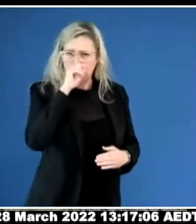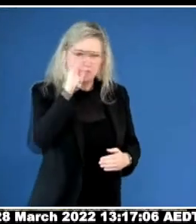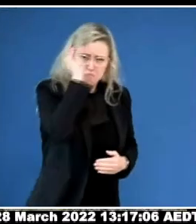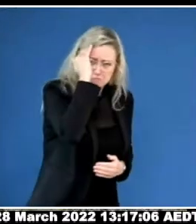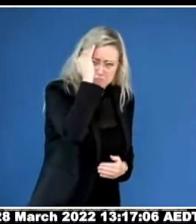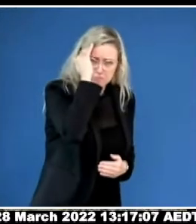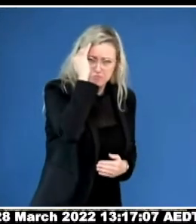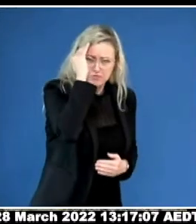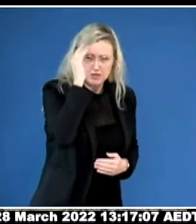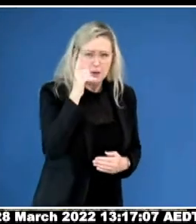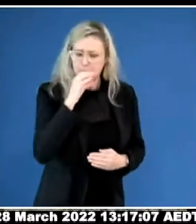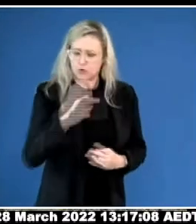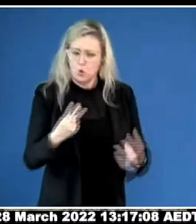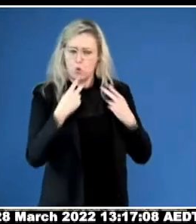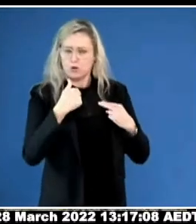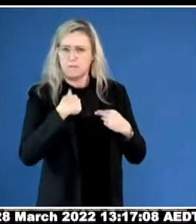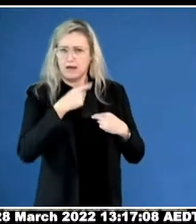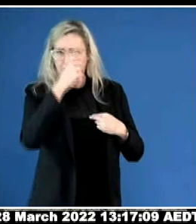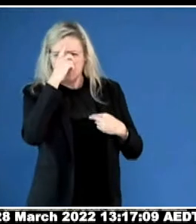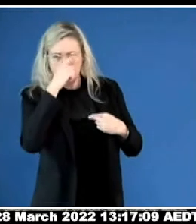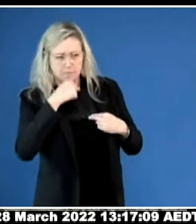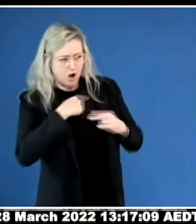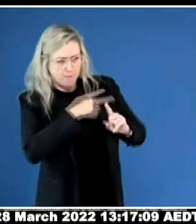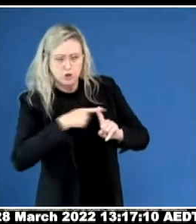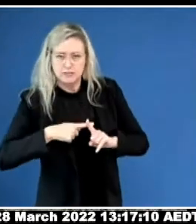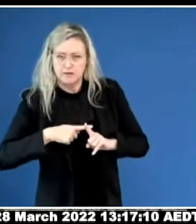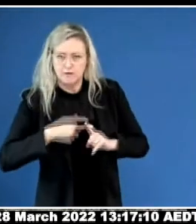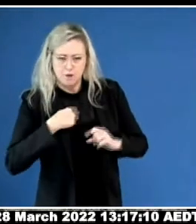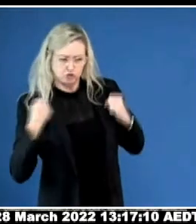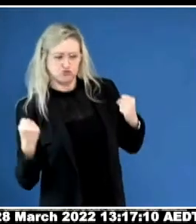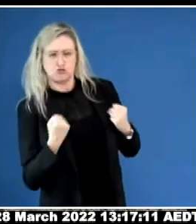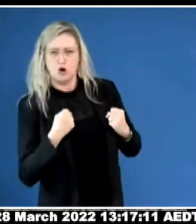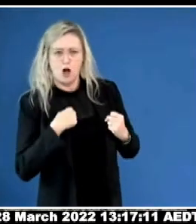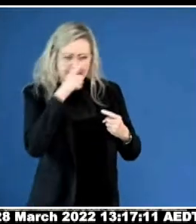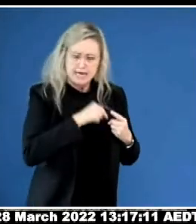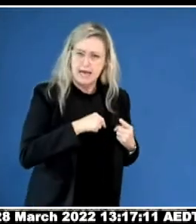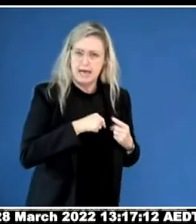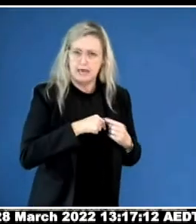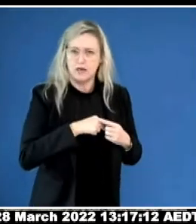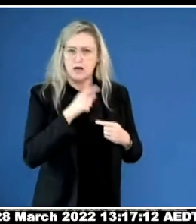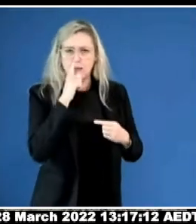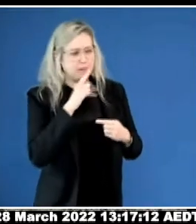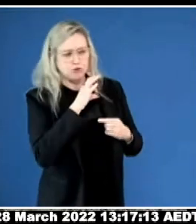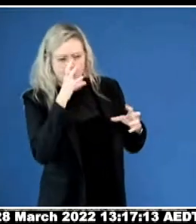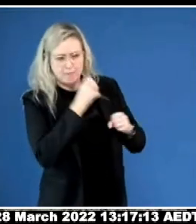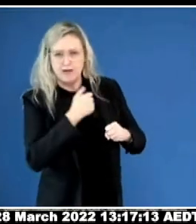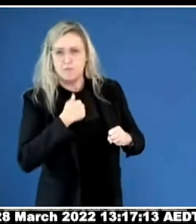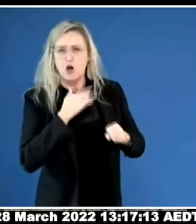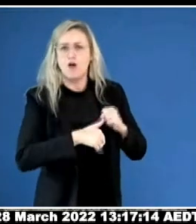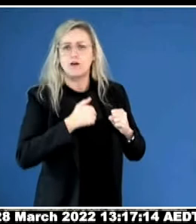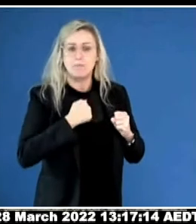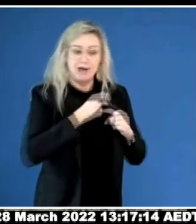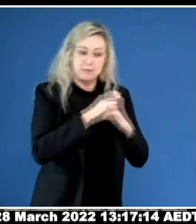strengths-based approach. I was not believed, not just because I have a physical disability, but more because of my mental health